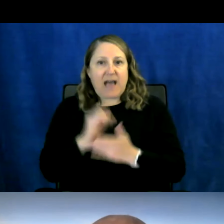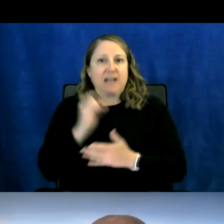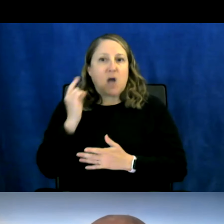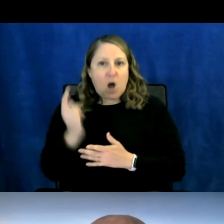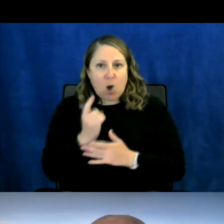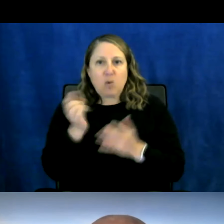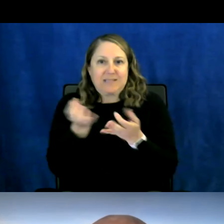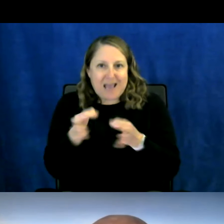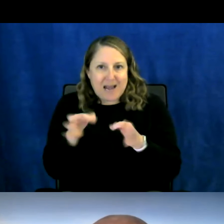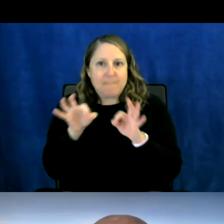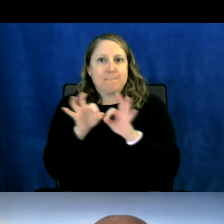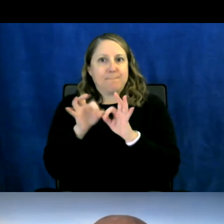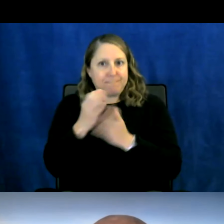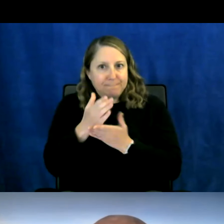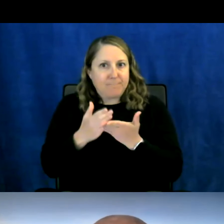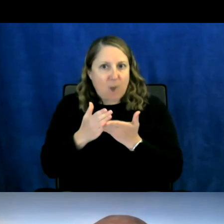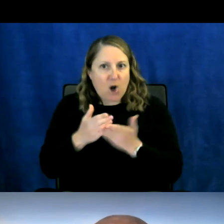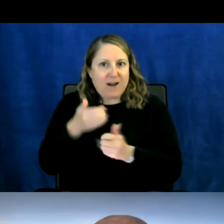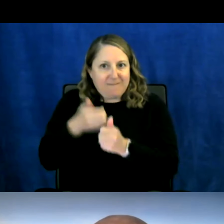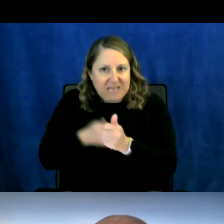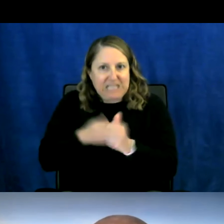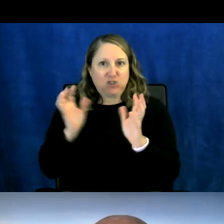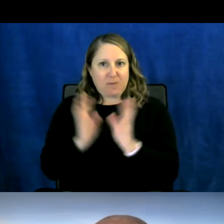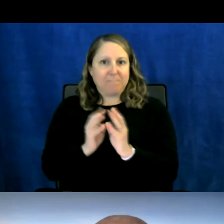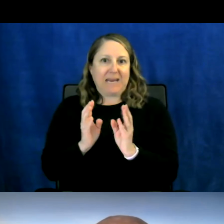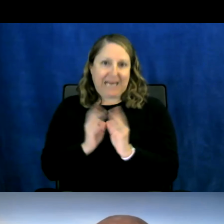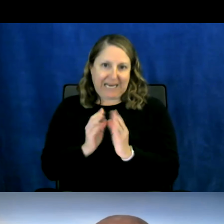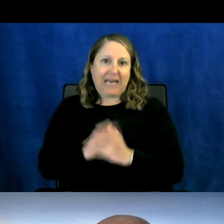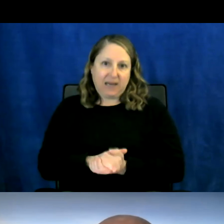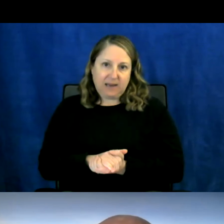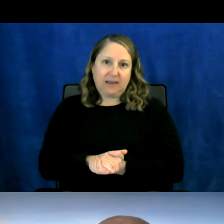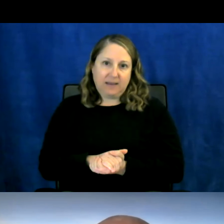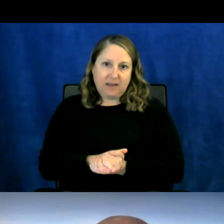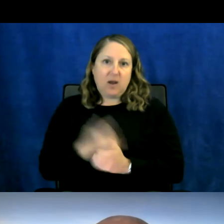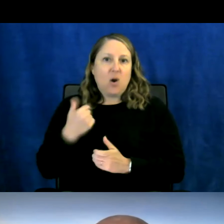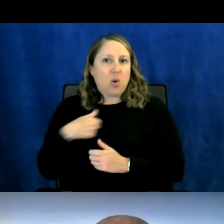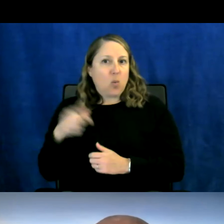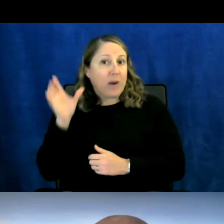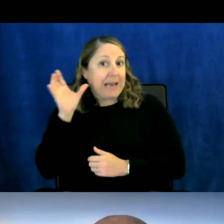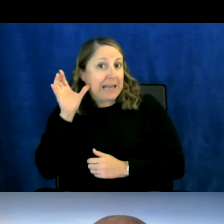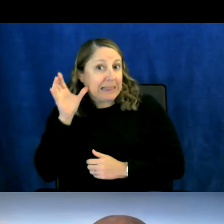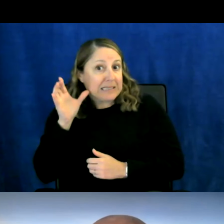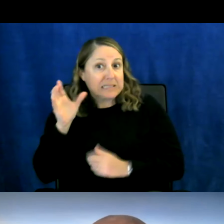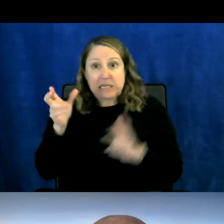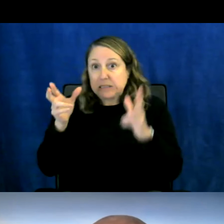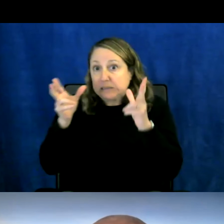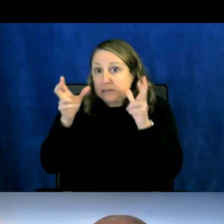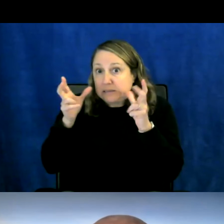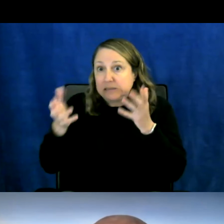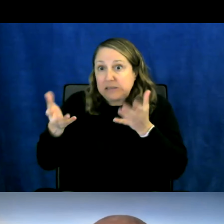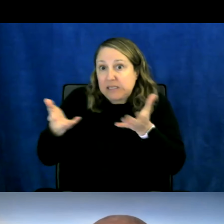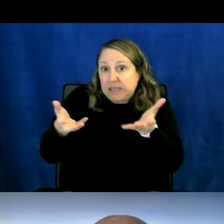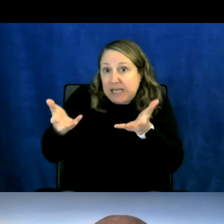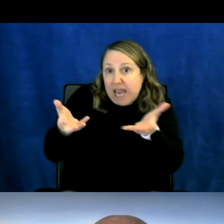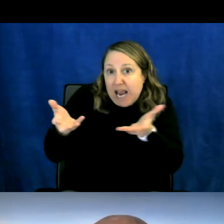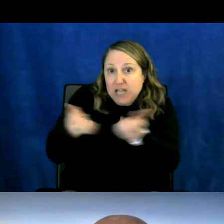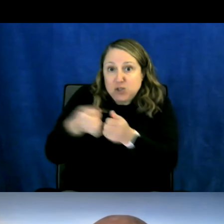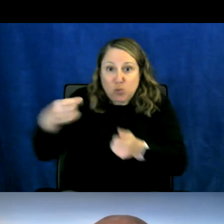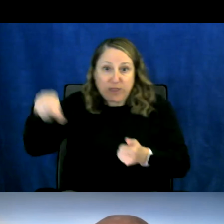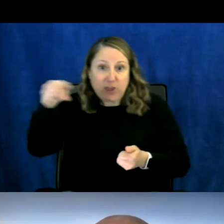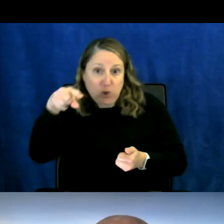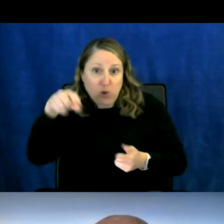major portion of each of these meetings, so that we listen and engage with you all, and that you all are